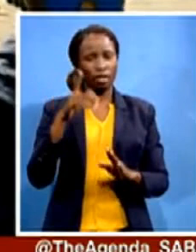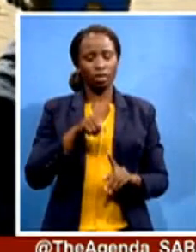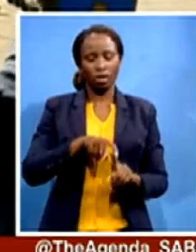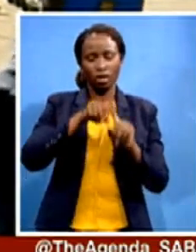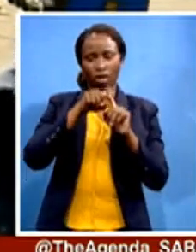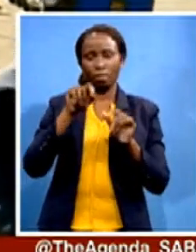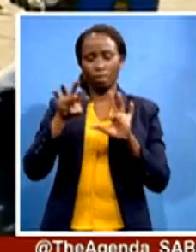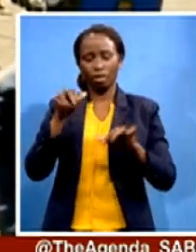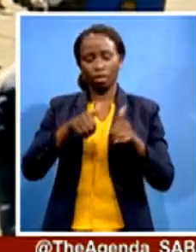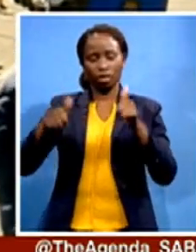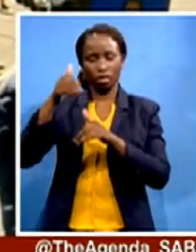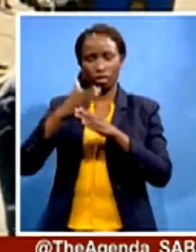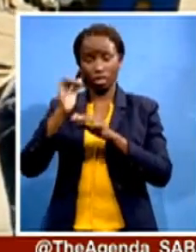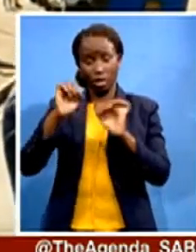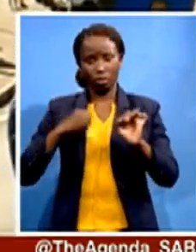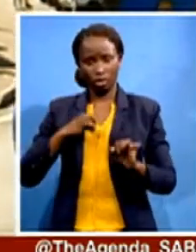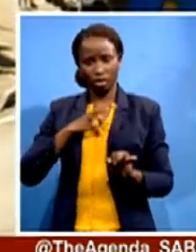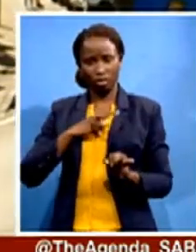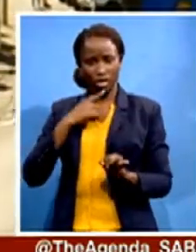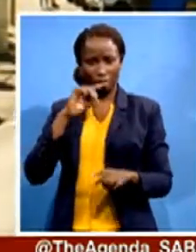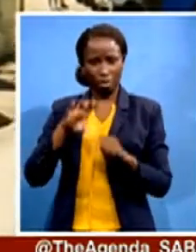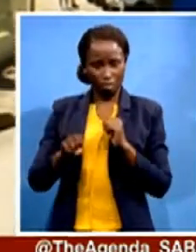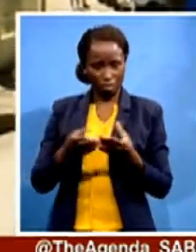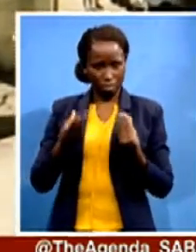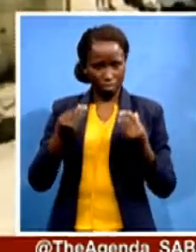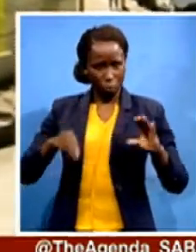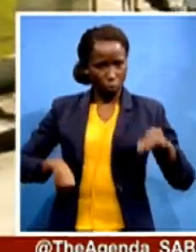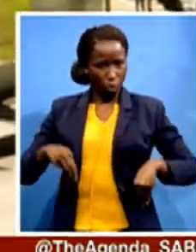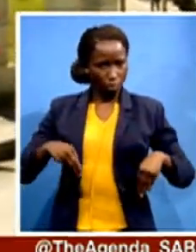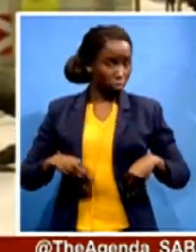corruption allegations. What can you say about that? How deep is